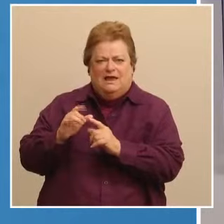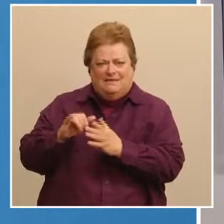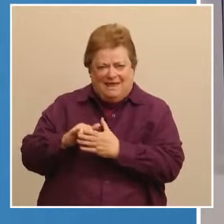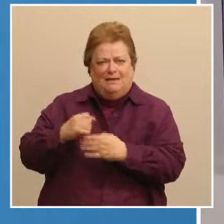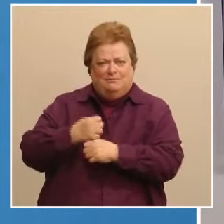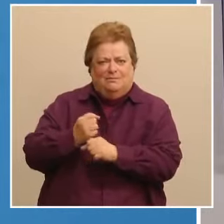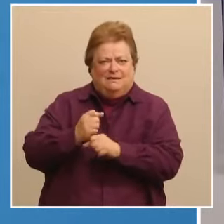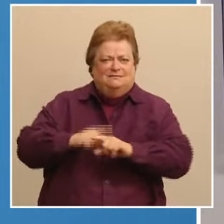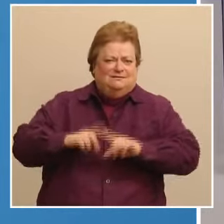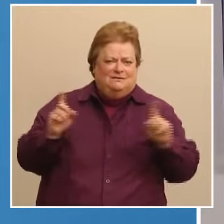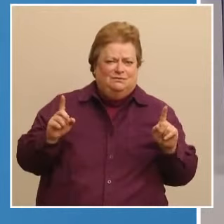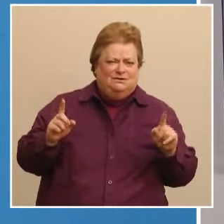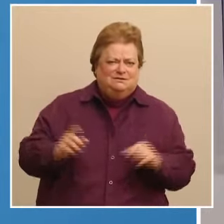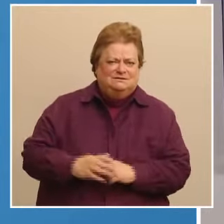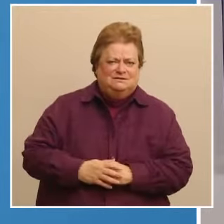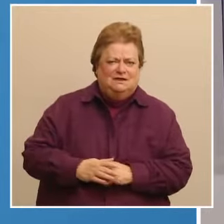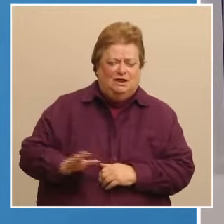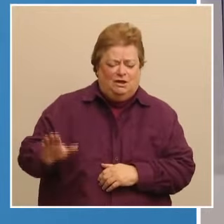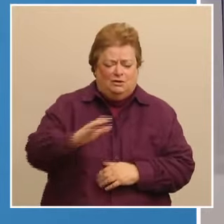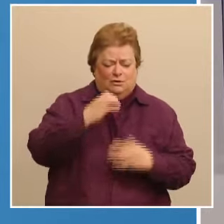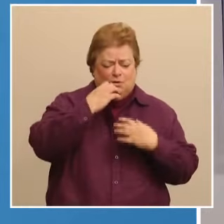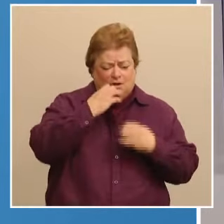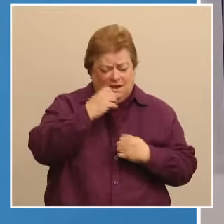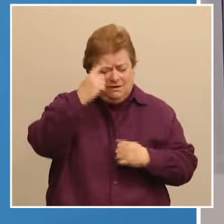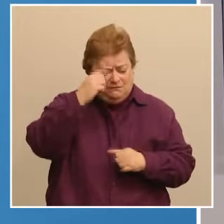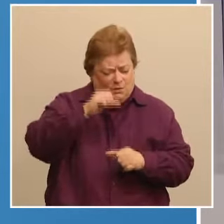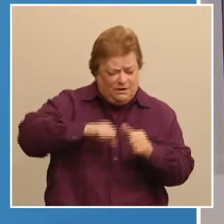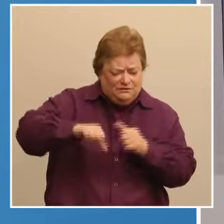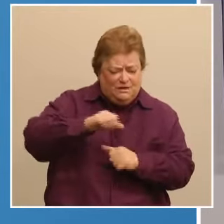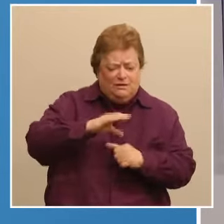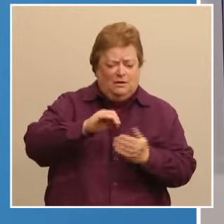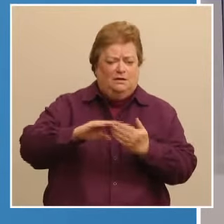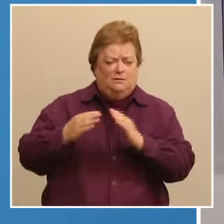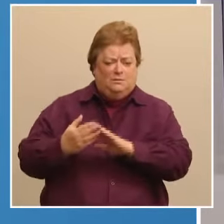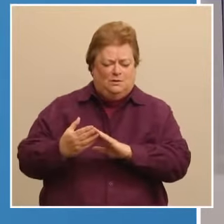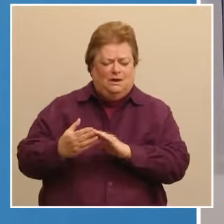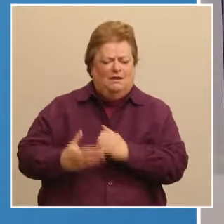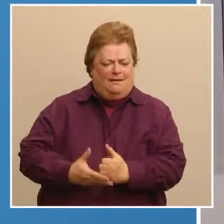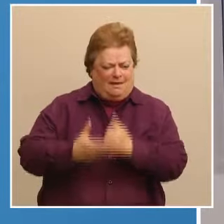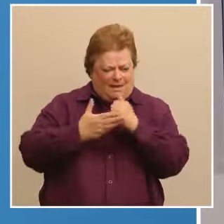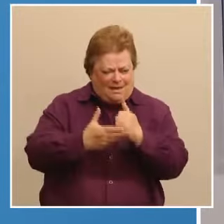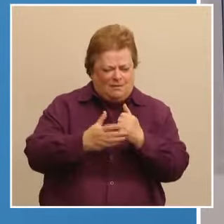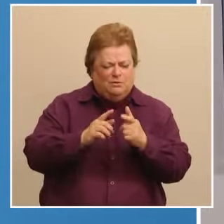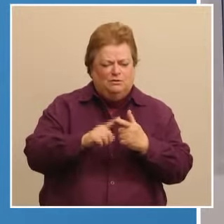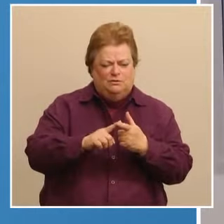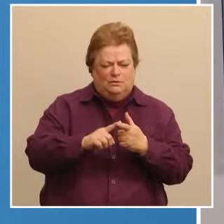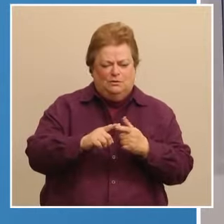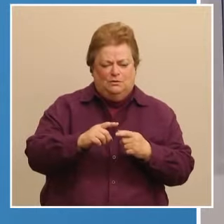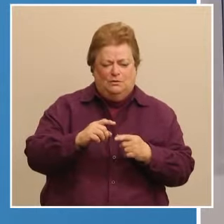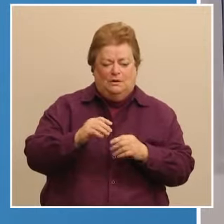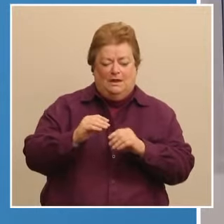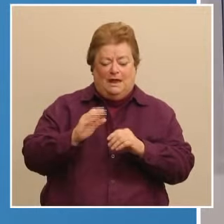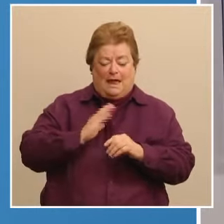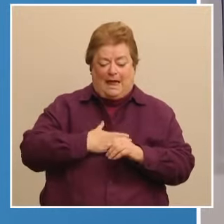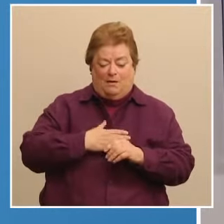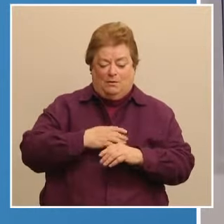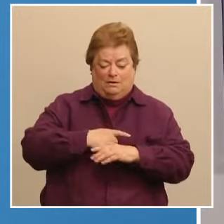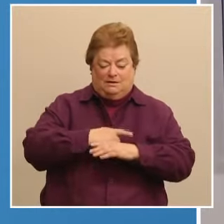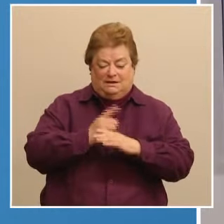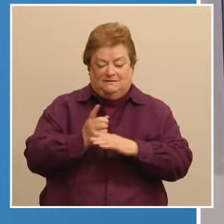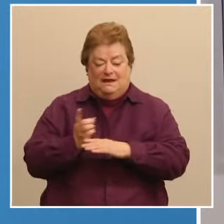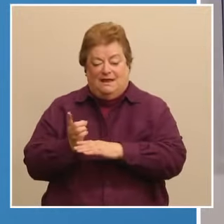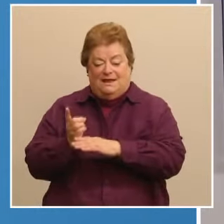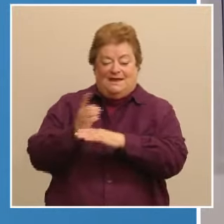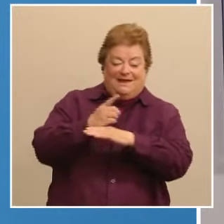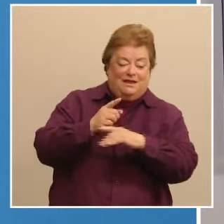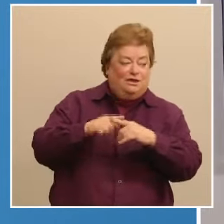difference. In fact, your care for each other and our community has helped move our local risk dial this week into the yellow for the